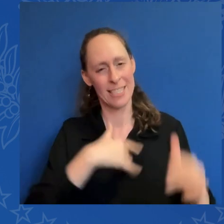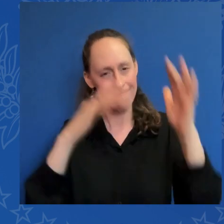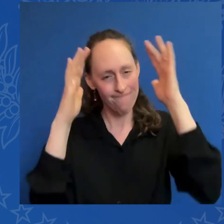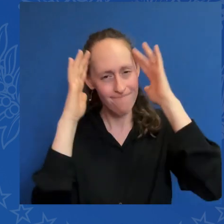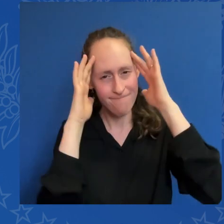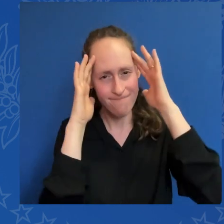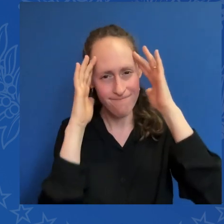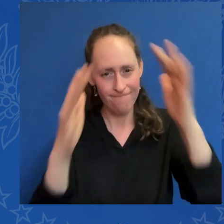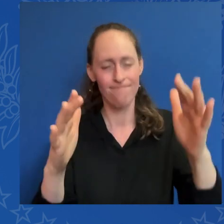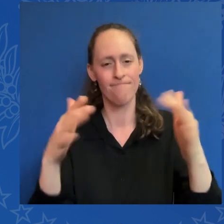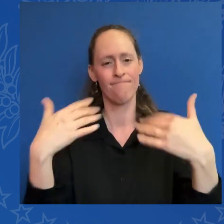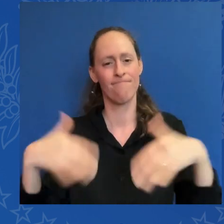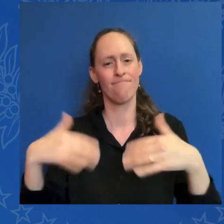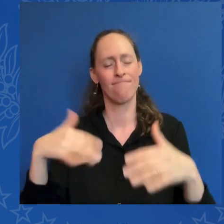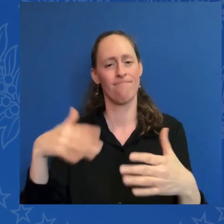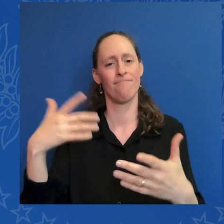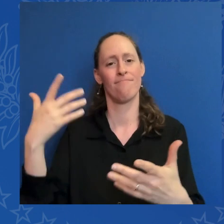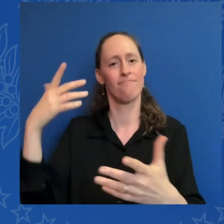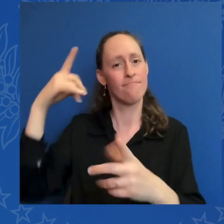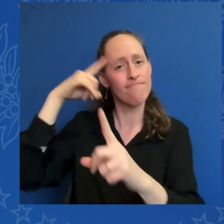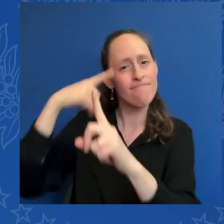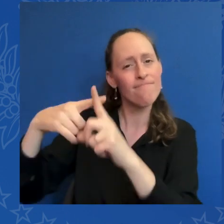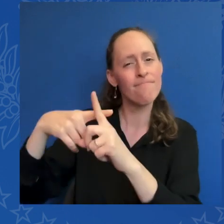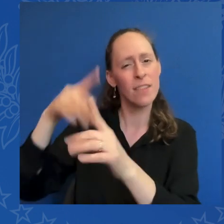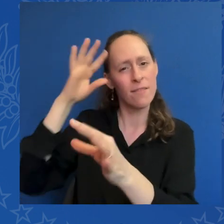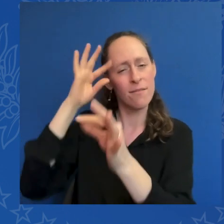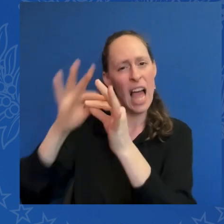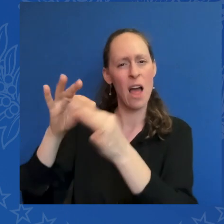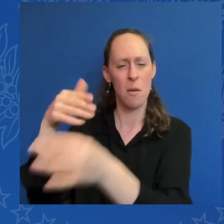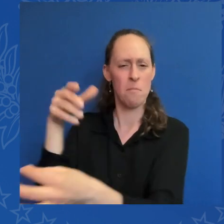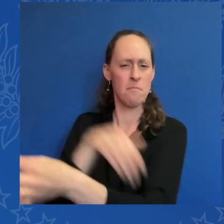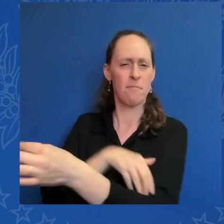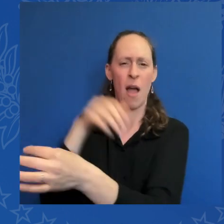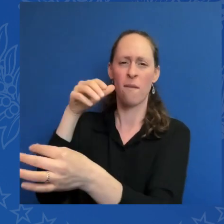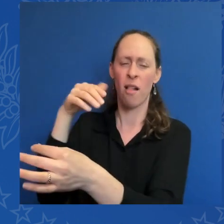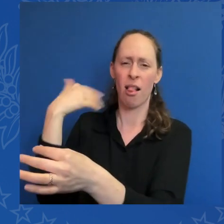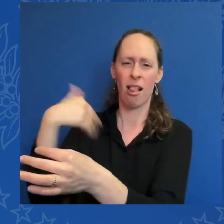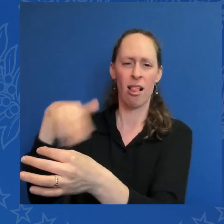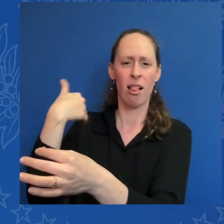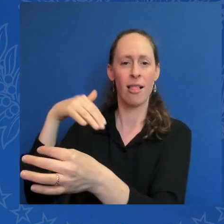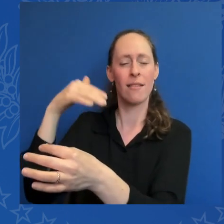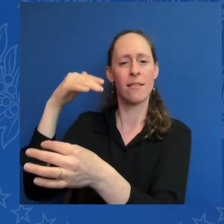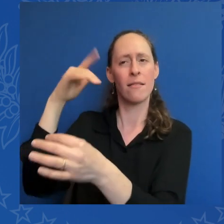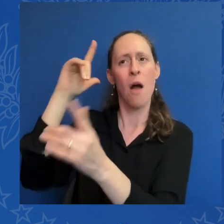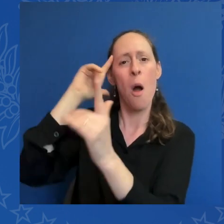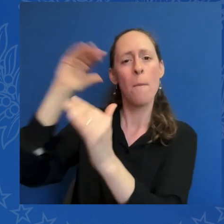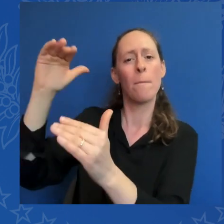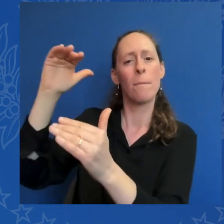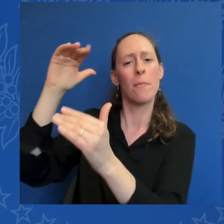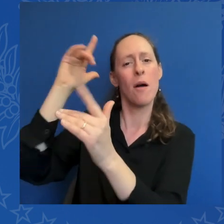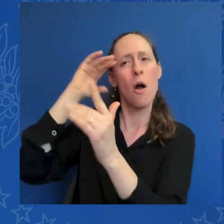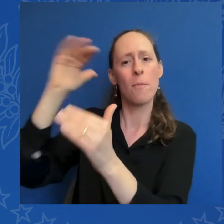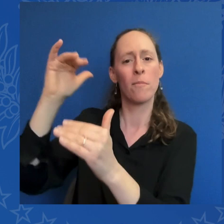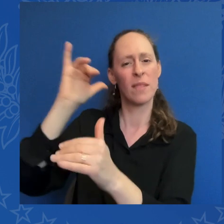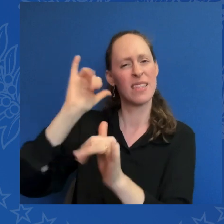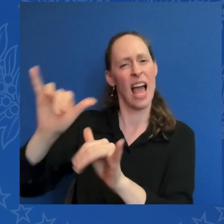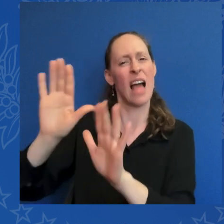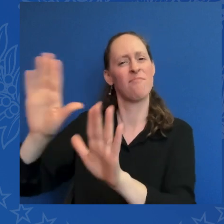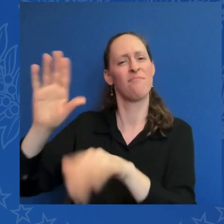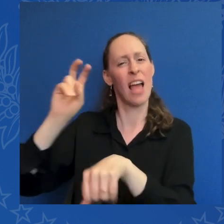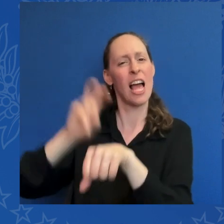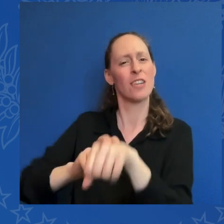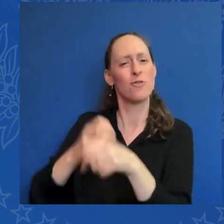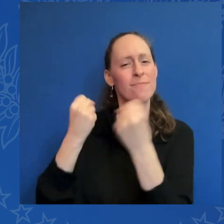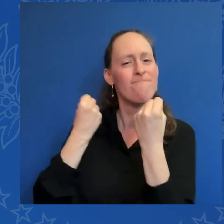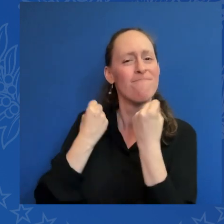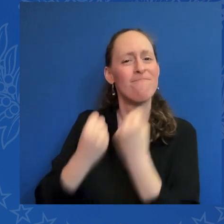And so, as my mother would say, that's the Irish of it. That's the Irish of it. Whenever we'd say something was unusual, she